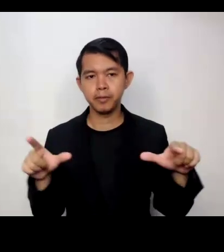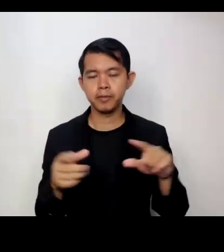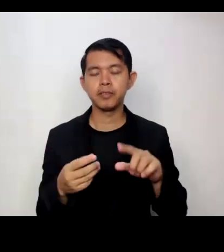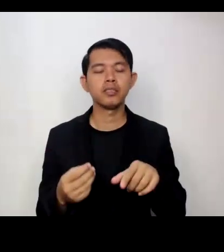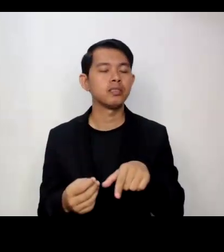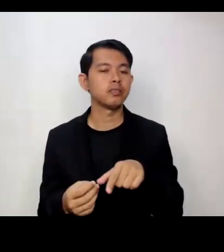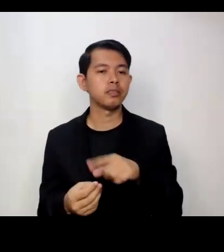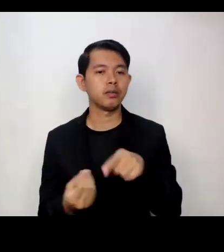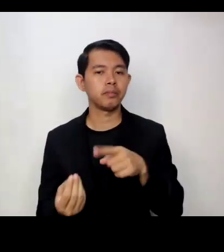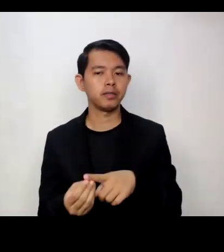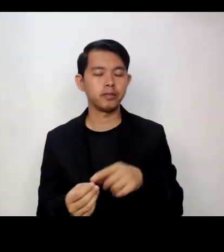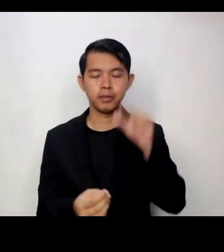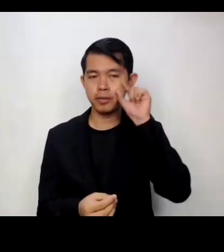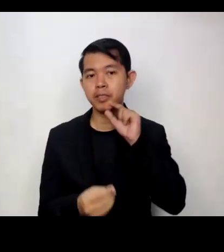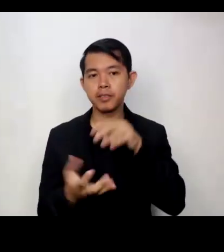studies.